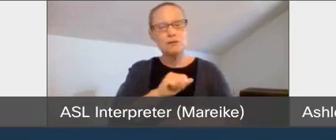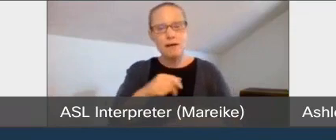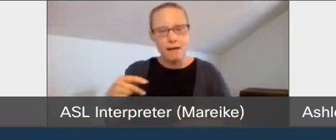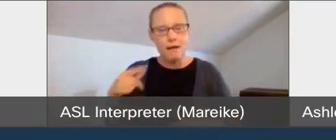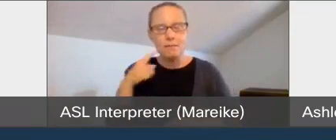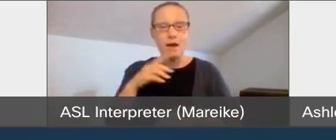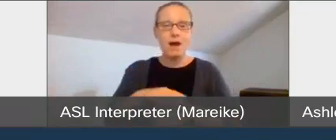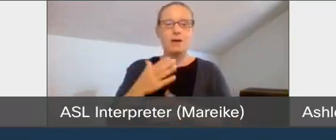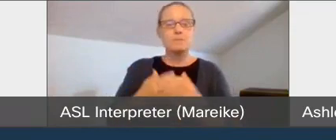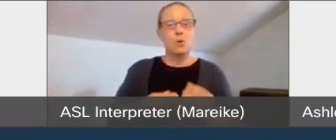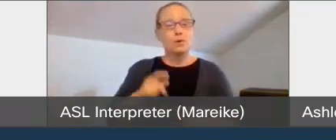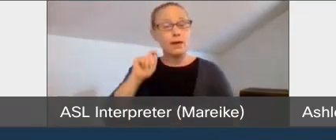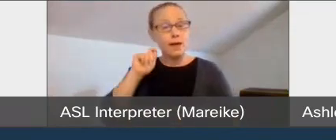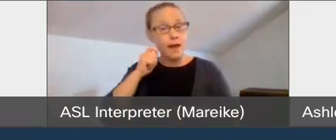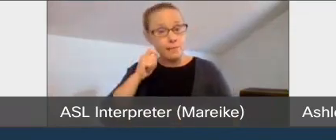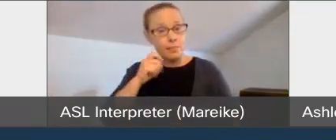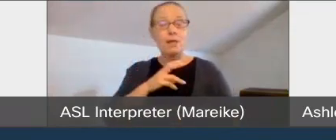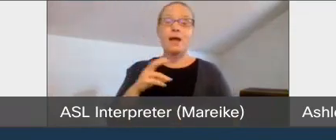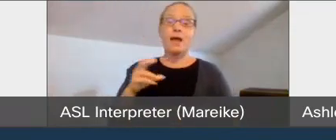both Apple and